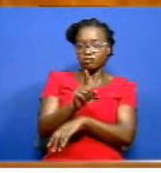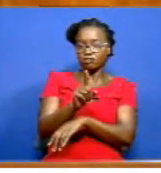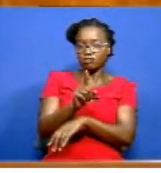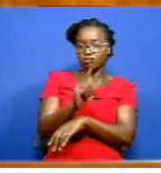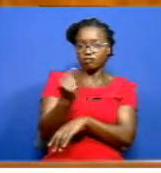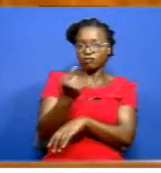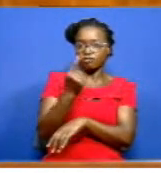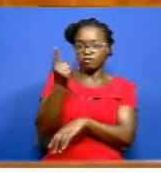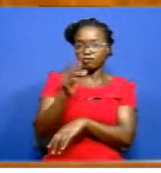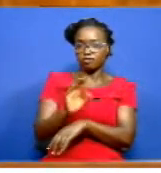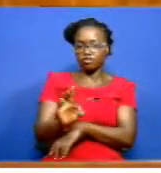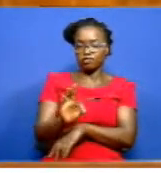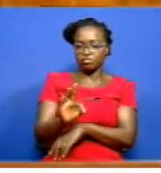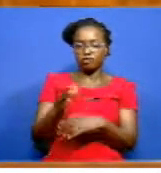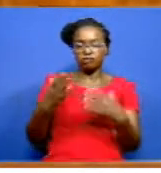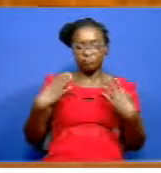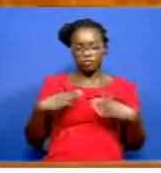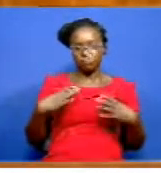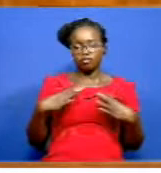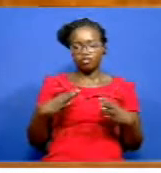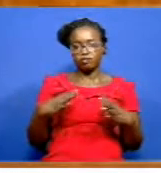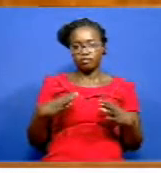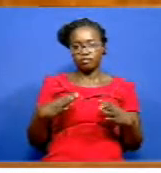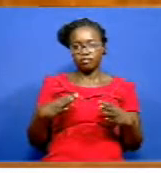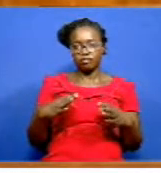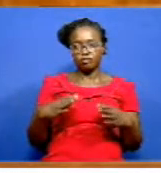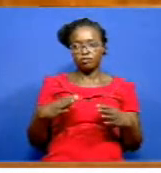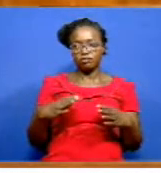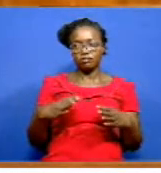only 1/3 of persons